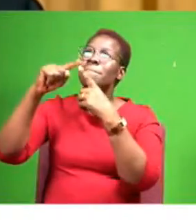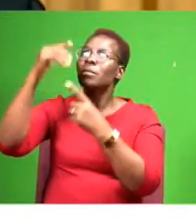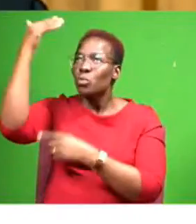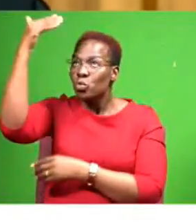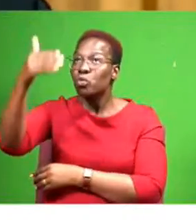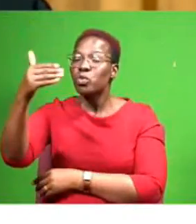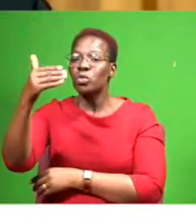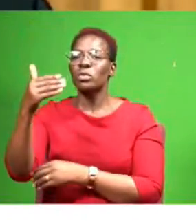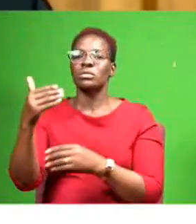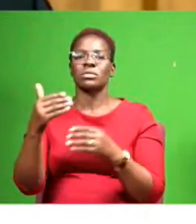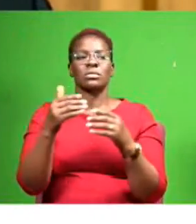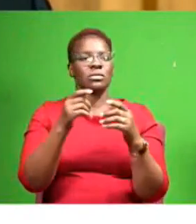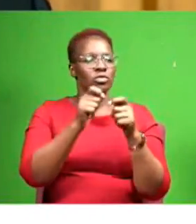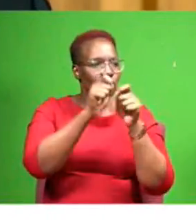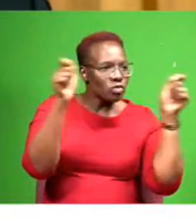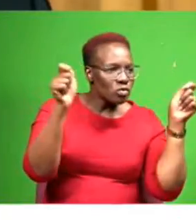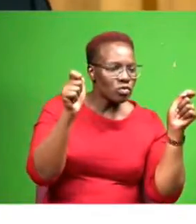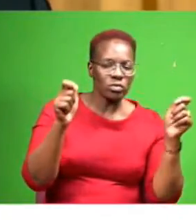and the windows.